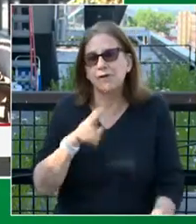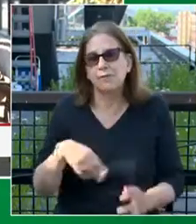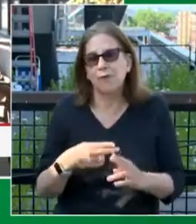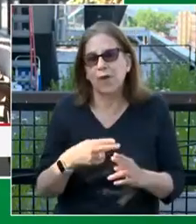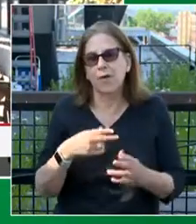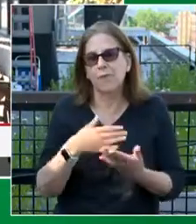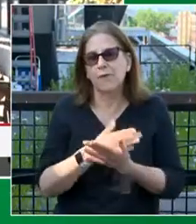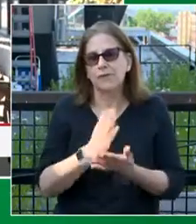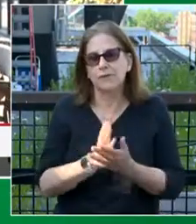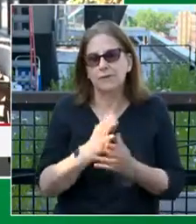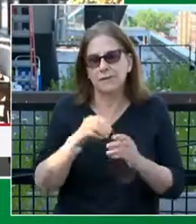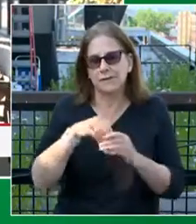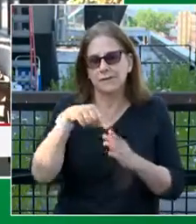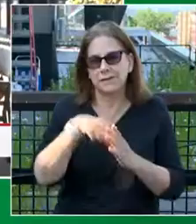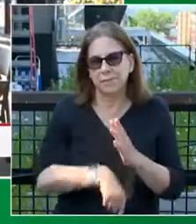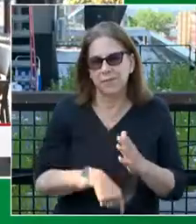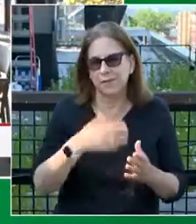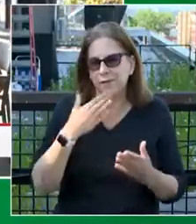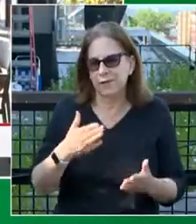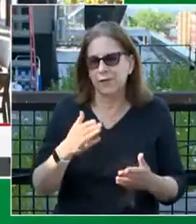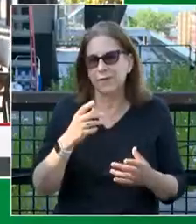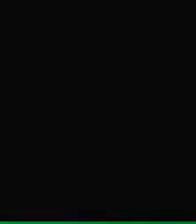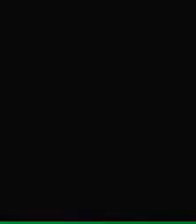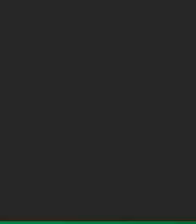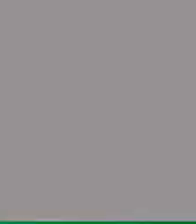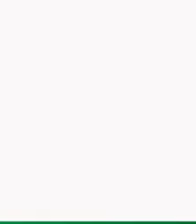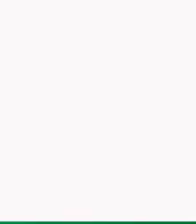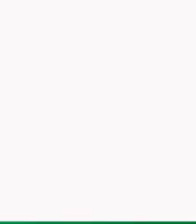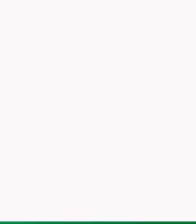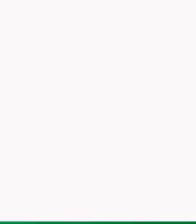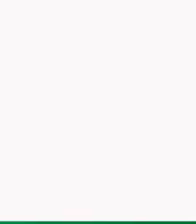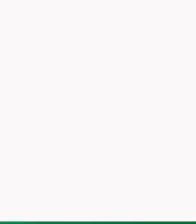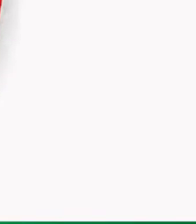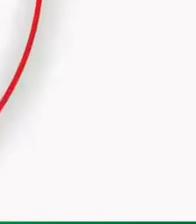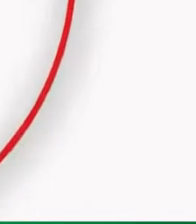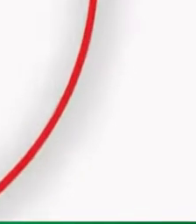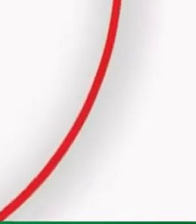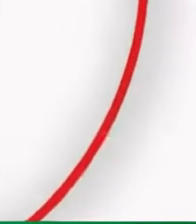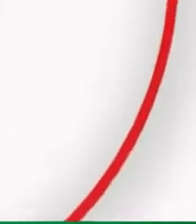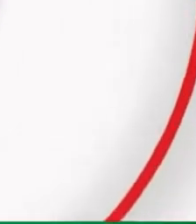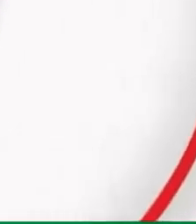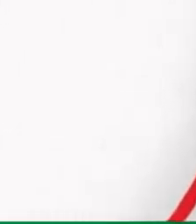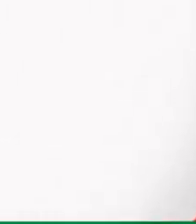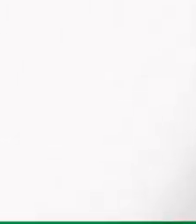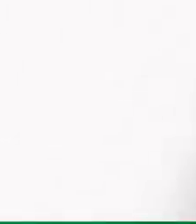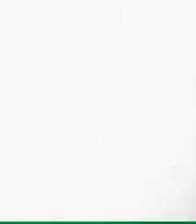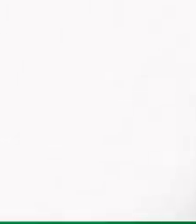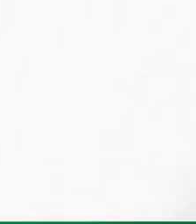Thursday. Thank you, and stay safe.